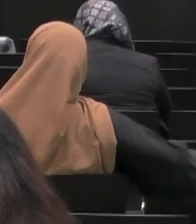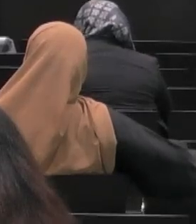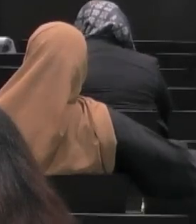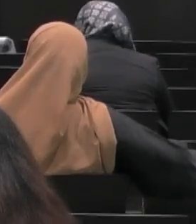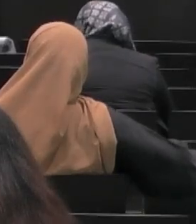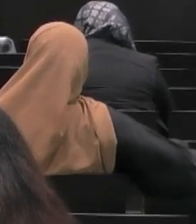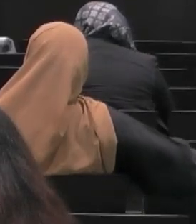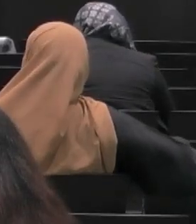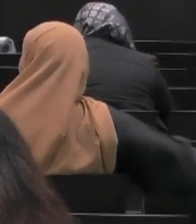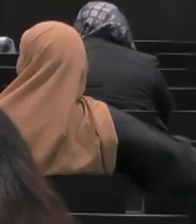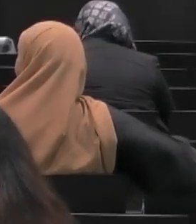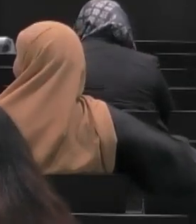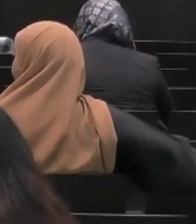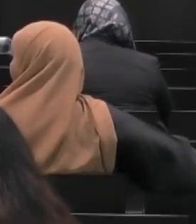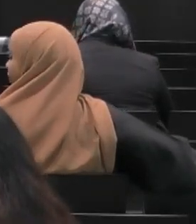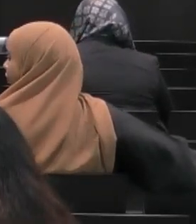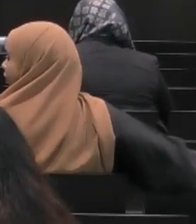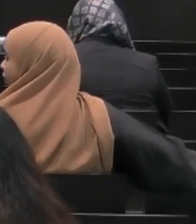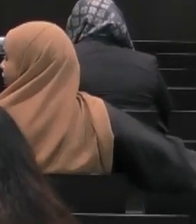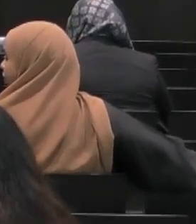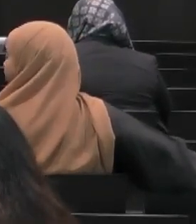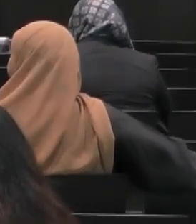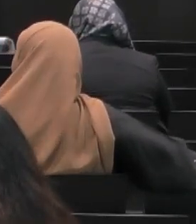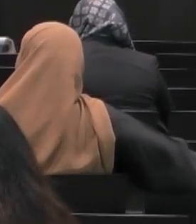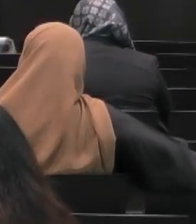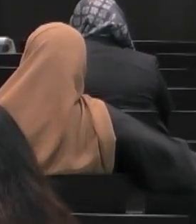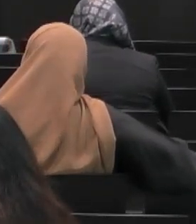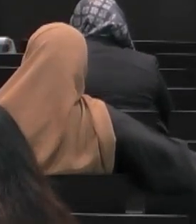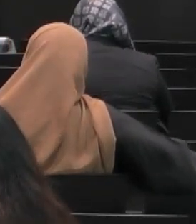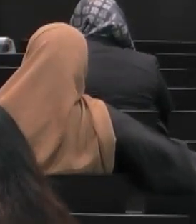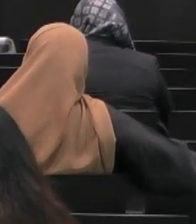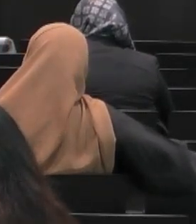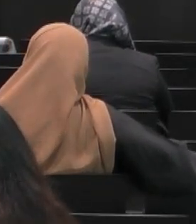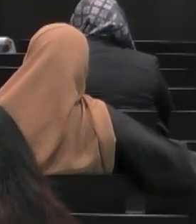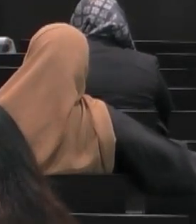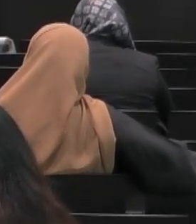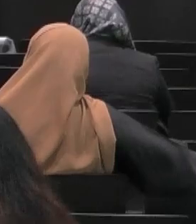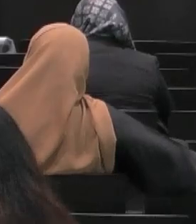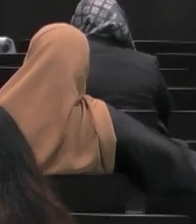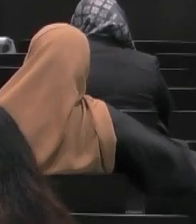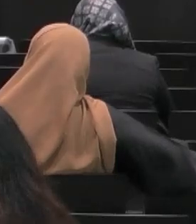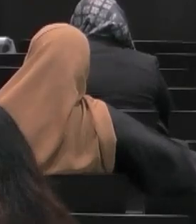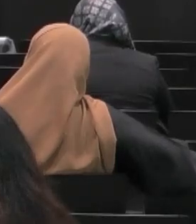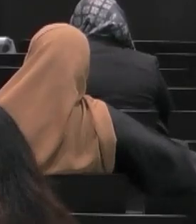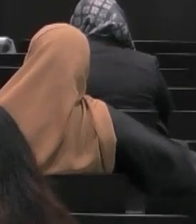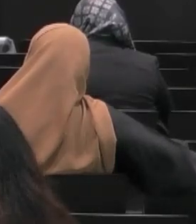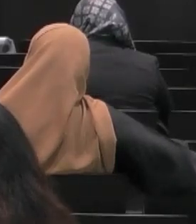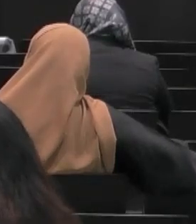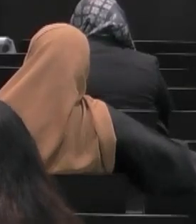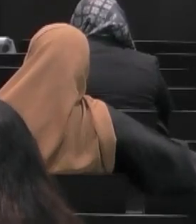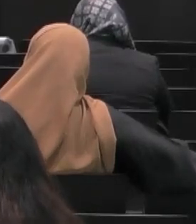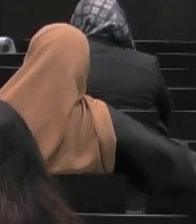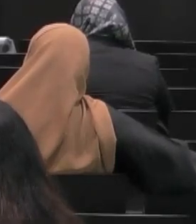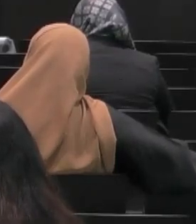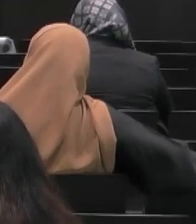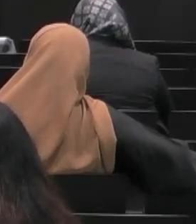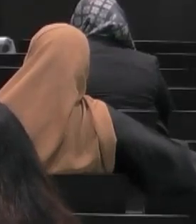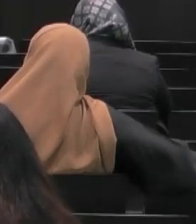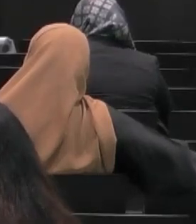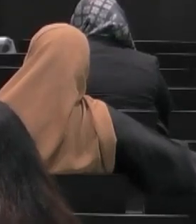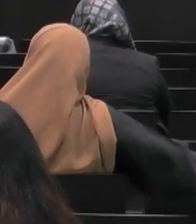So just to mention, I think we're all aware, but in the wake of disasters, women and girls often face amplified